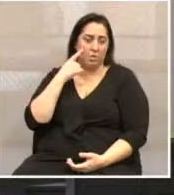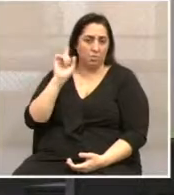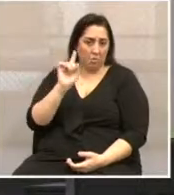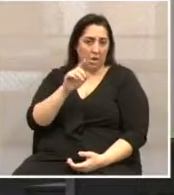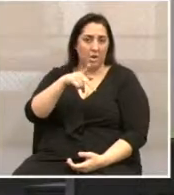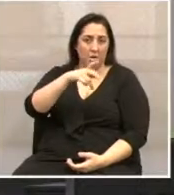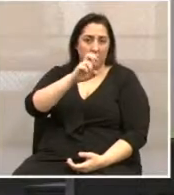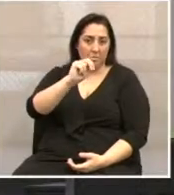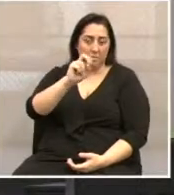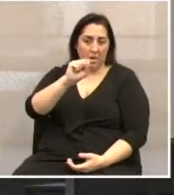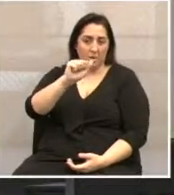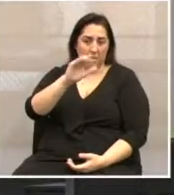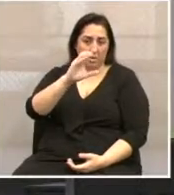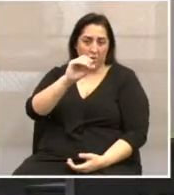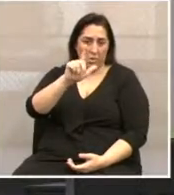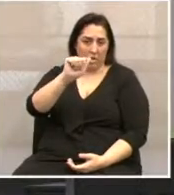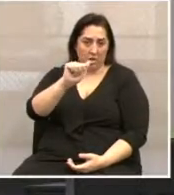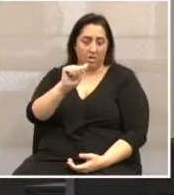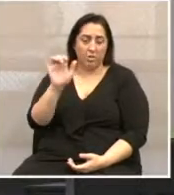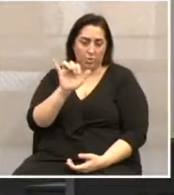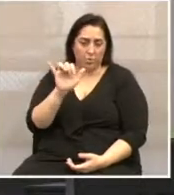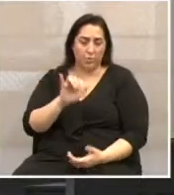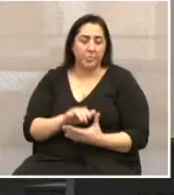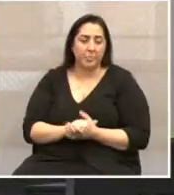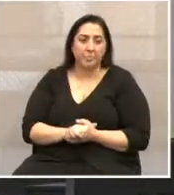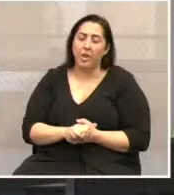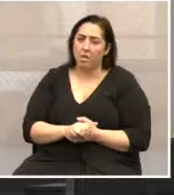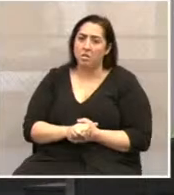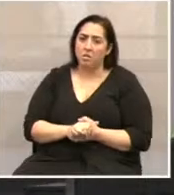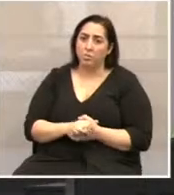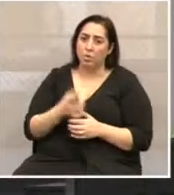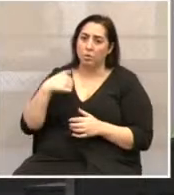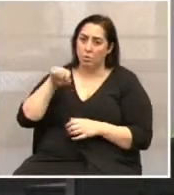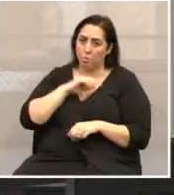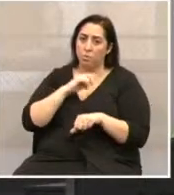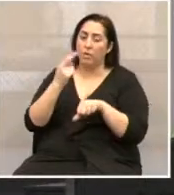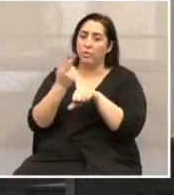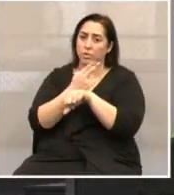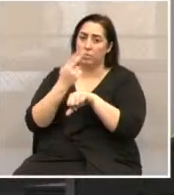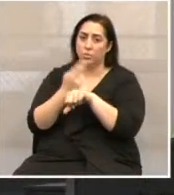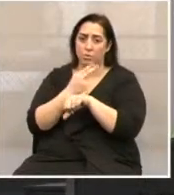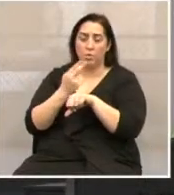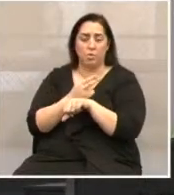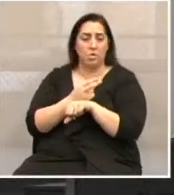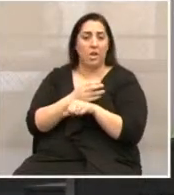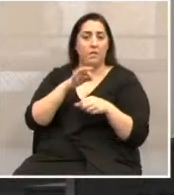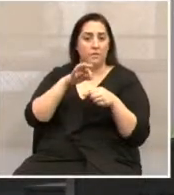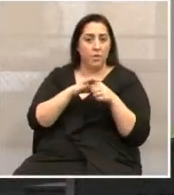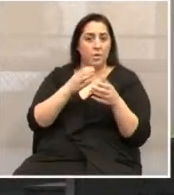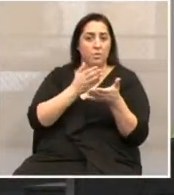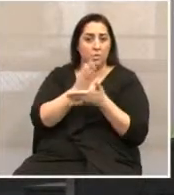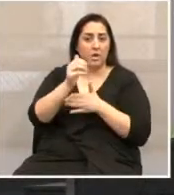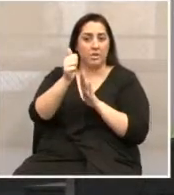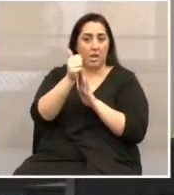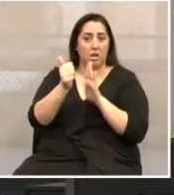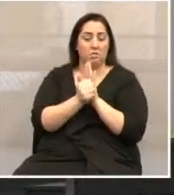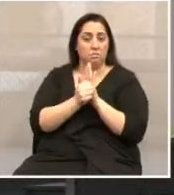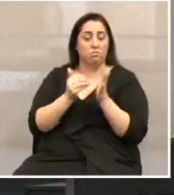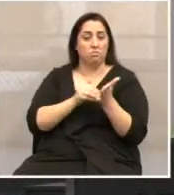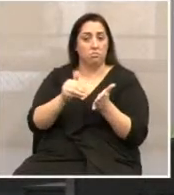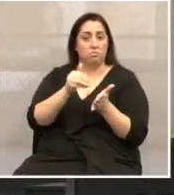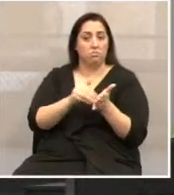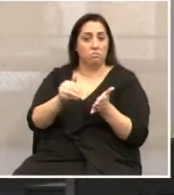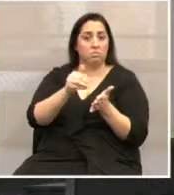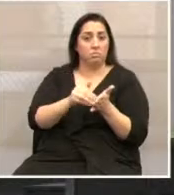leading case out of Pensacola years ago on voting rights. And so we've used the Voting Rights Act in a very powerful way. But the final